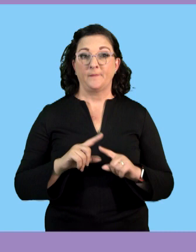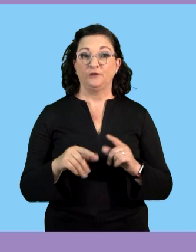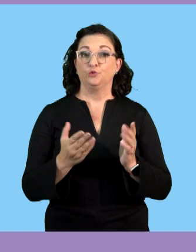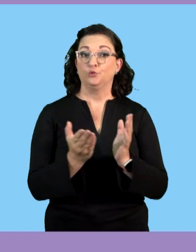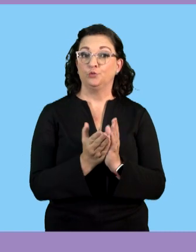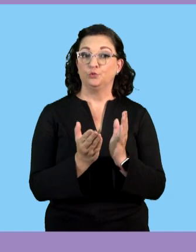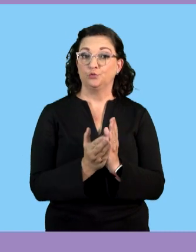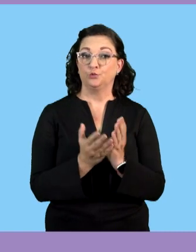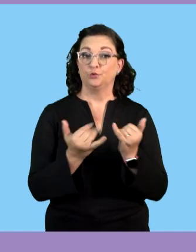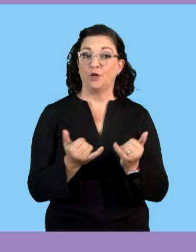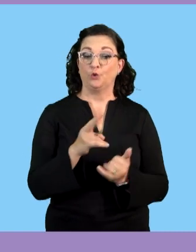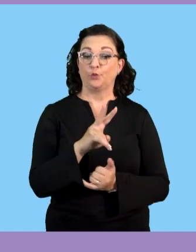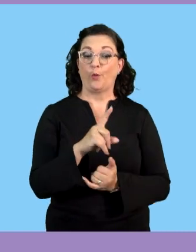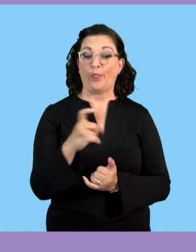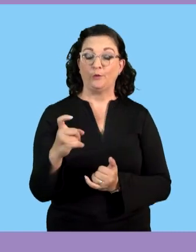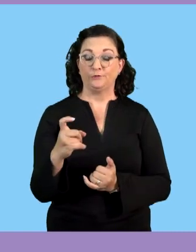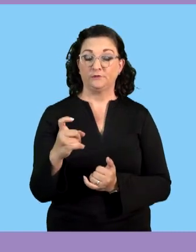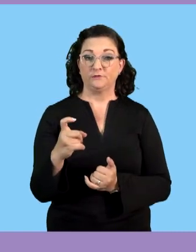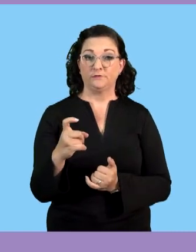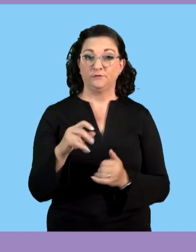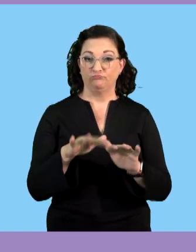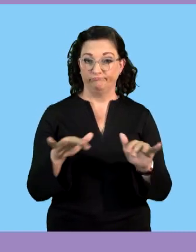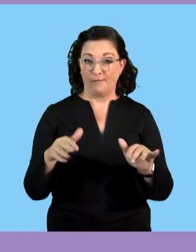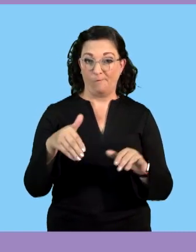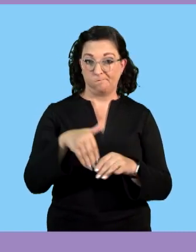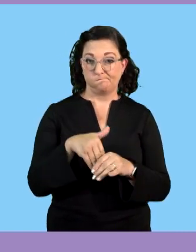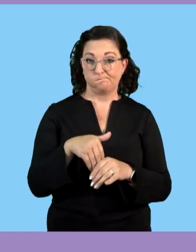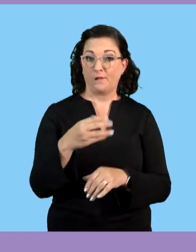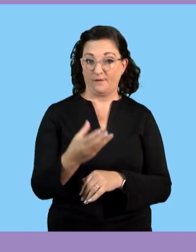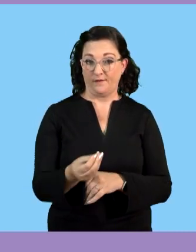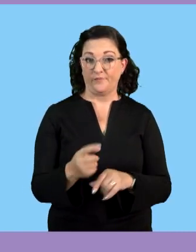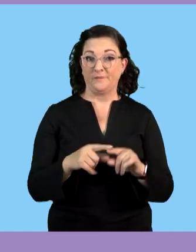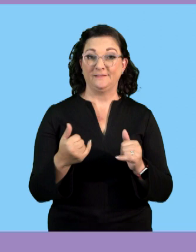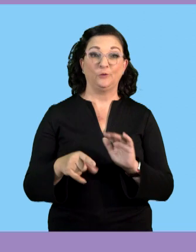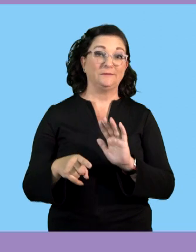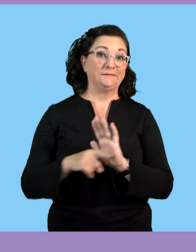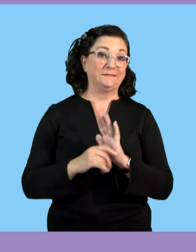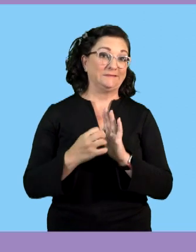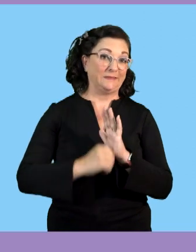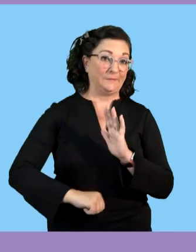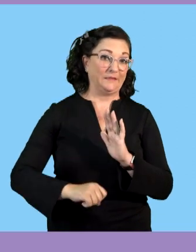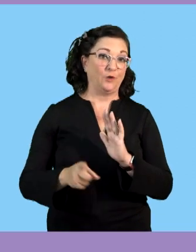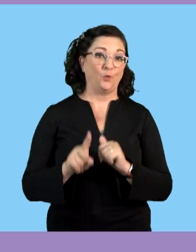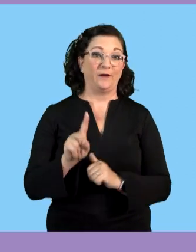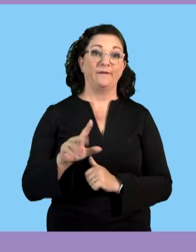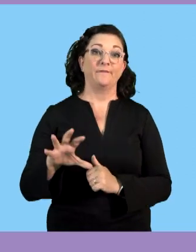say the school population has 2,000 learners. If we subtract